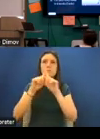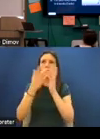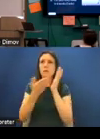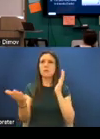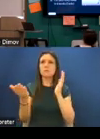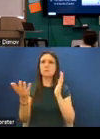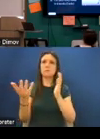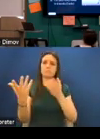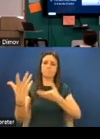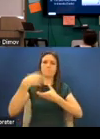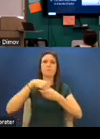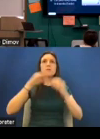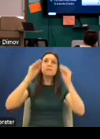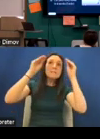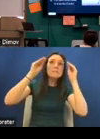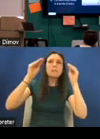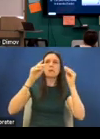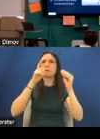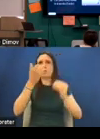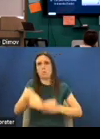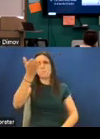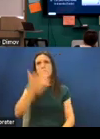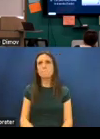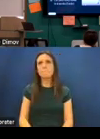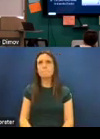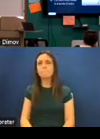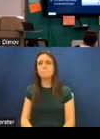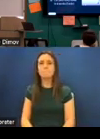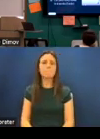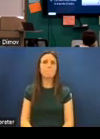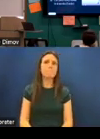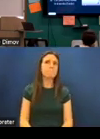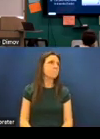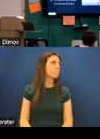it into your teaching and yourself as a person. Awesome. Thank you.